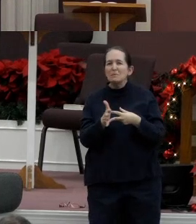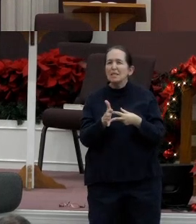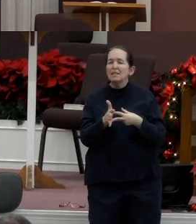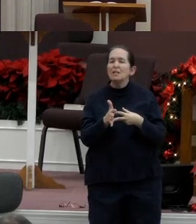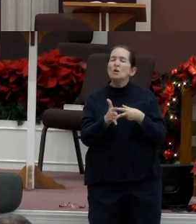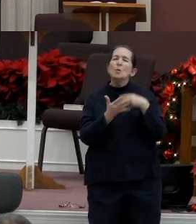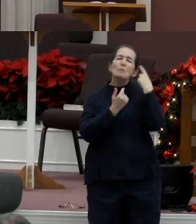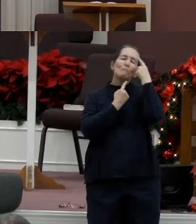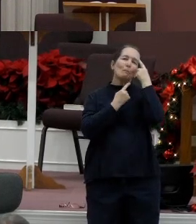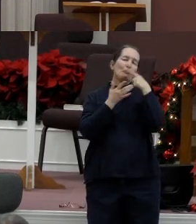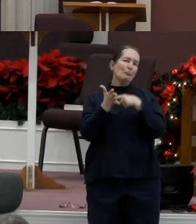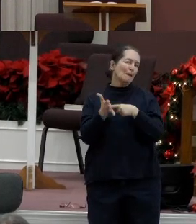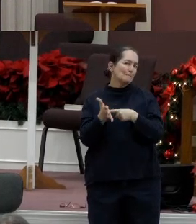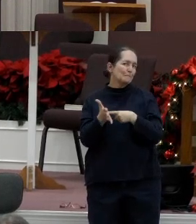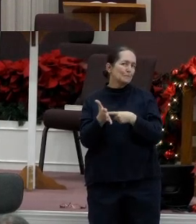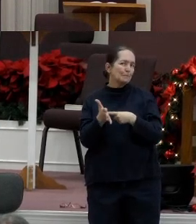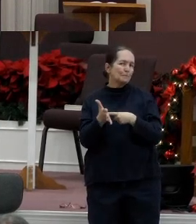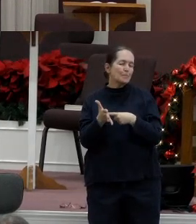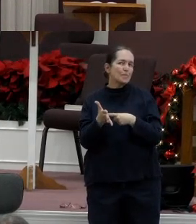you to consider this.